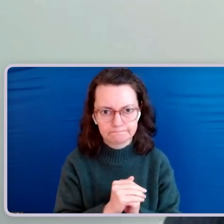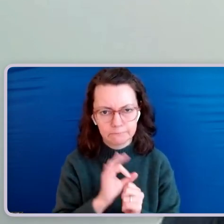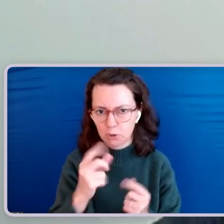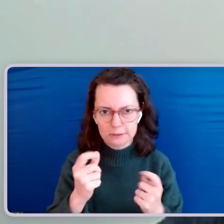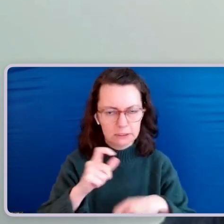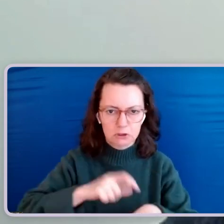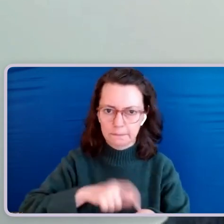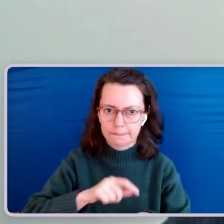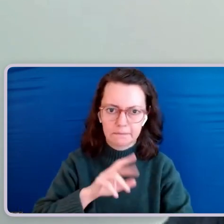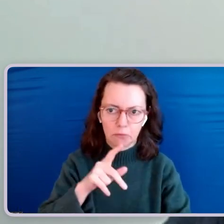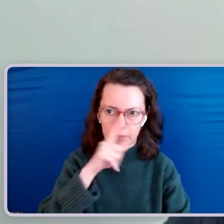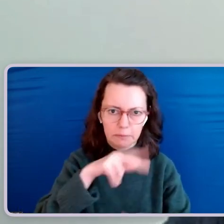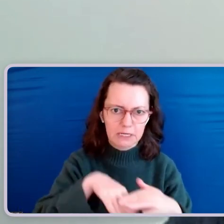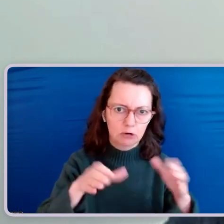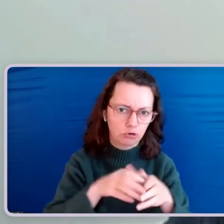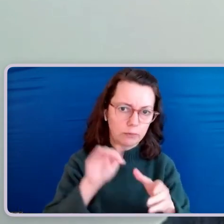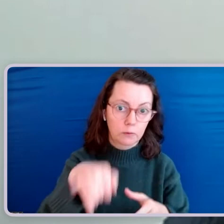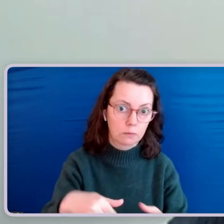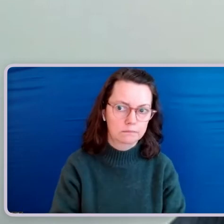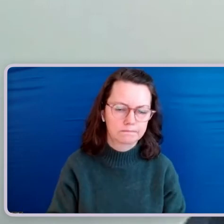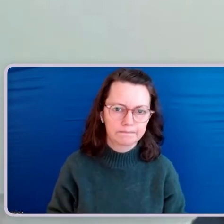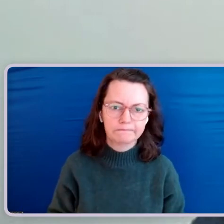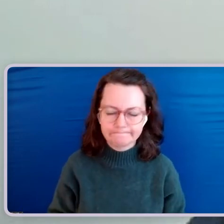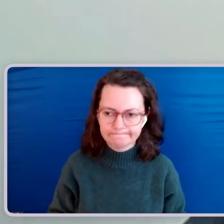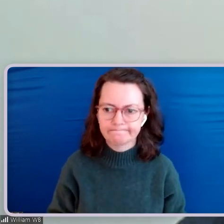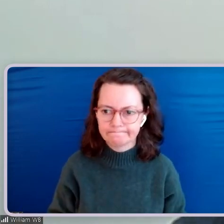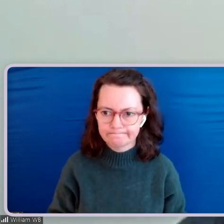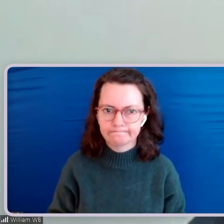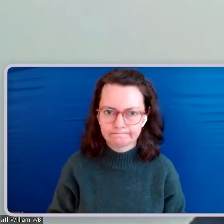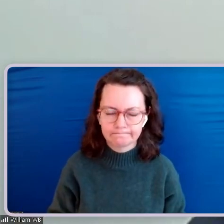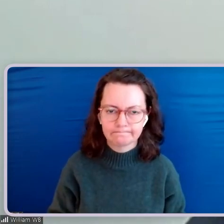So yeah, I think that's been my reoccurrent